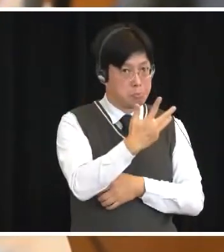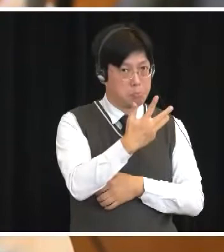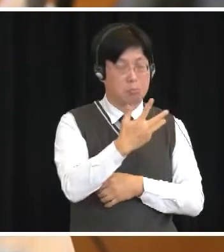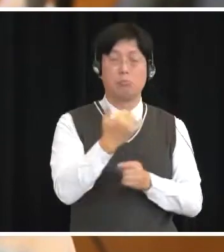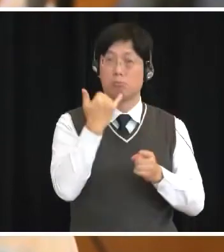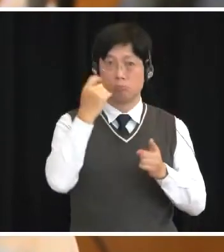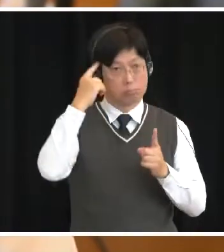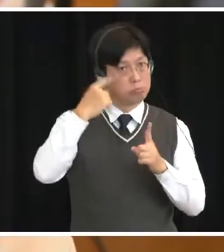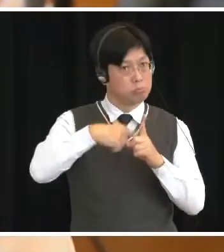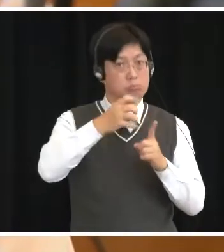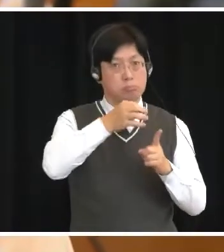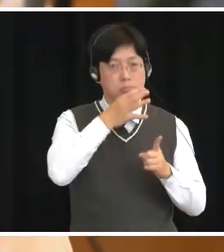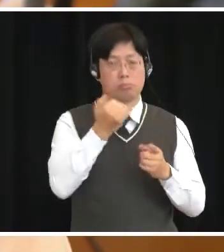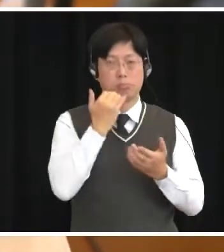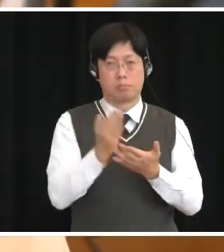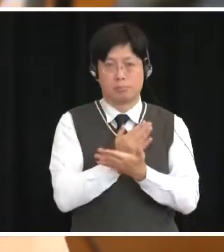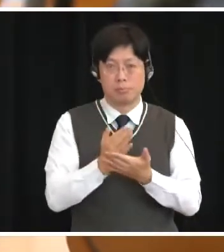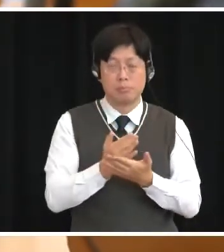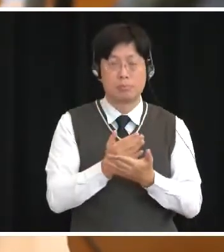So,